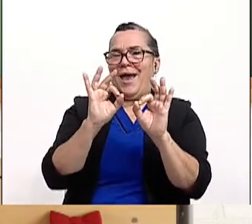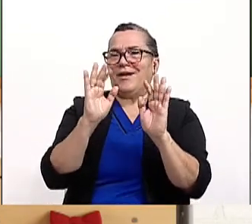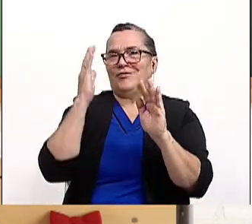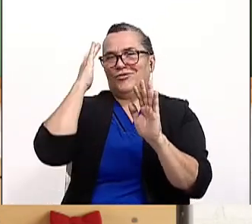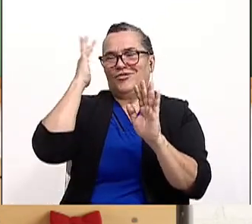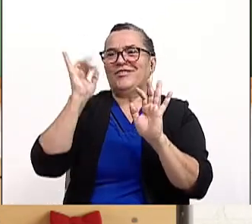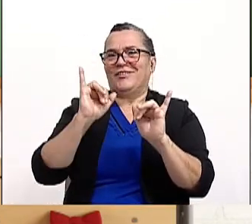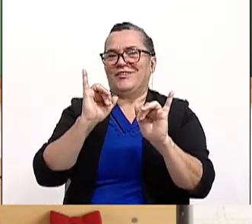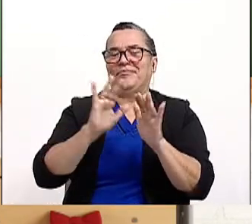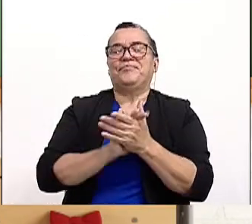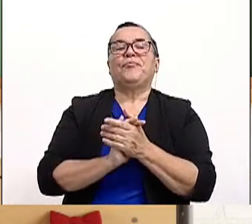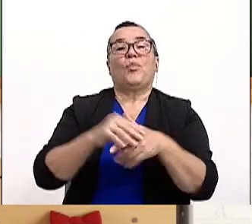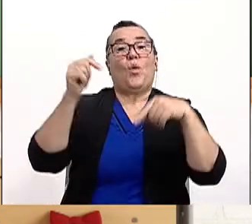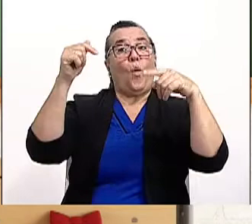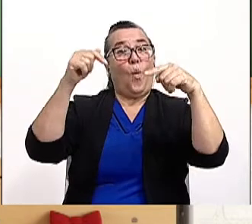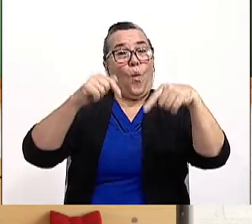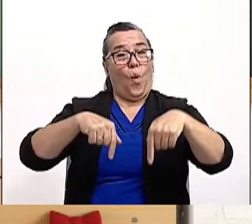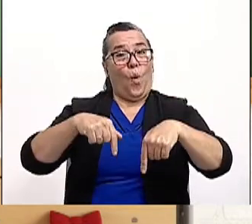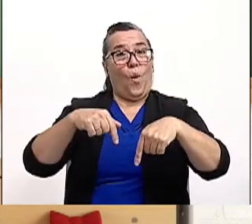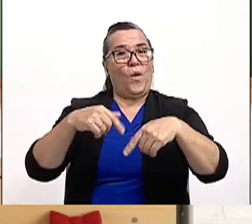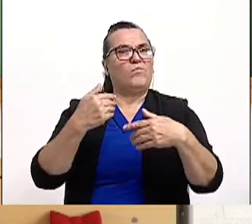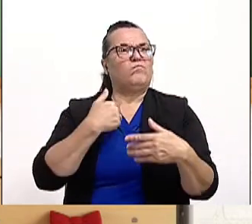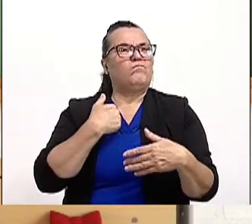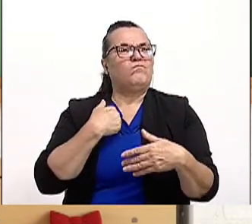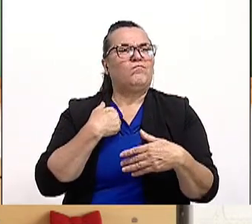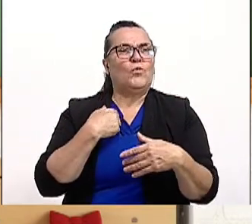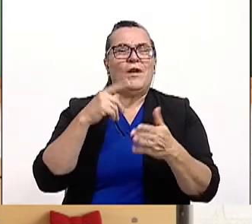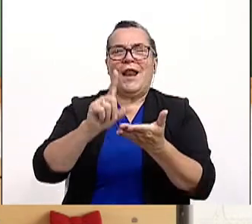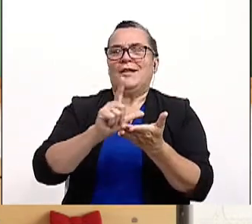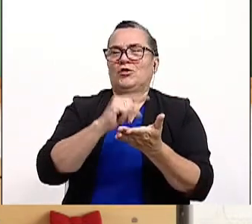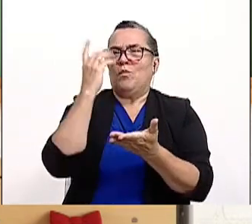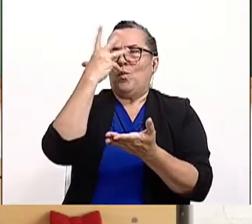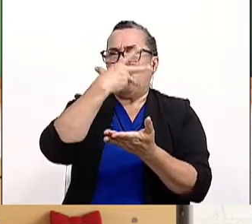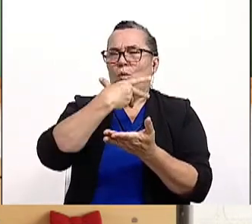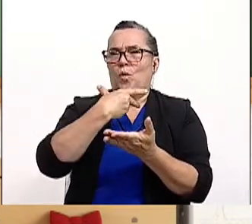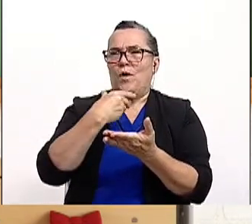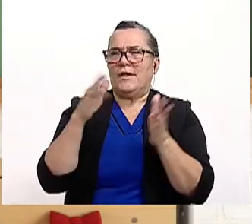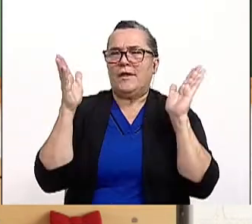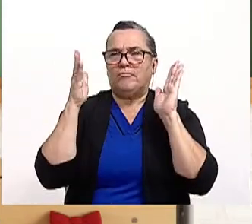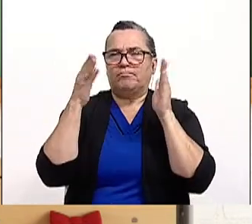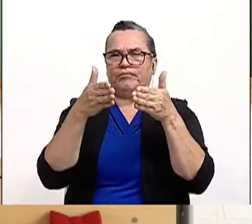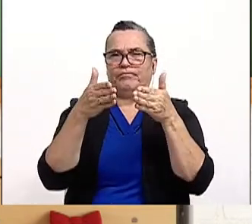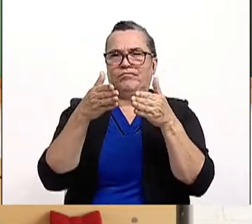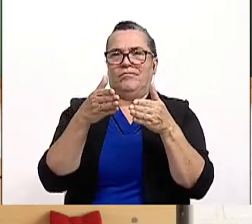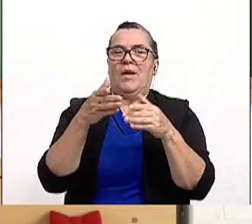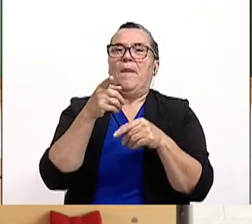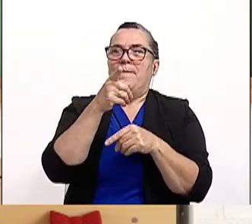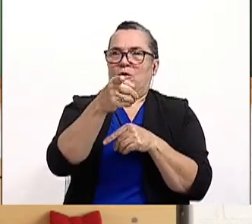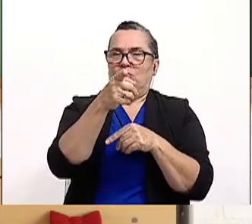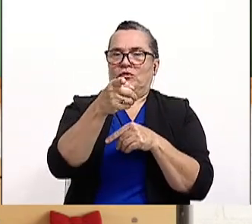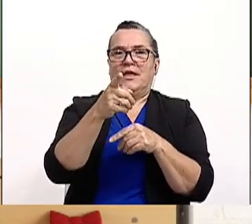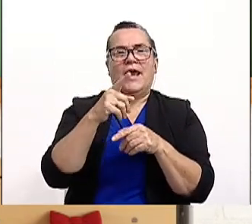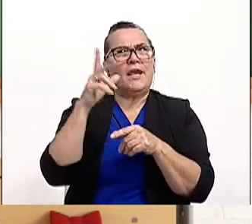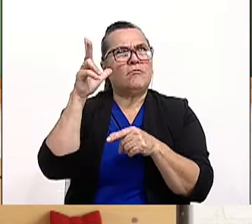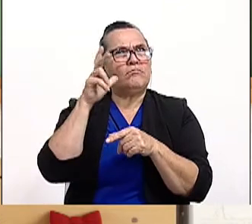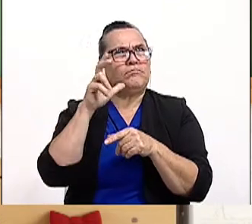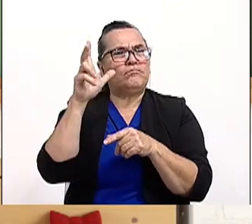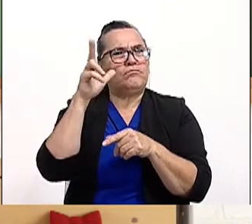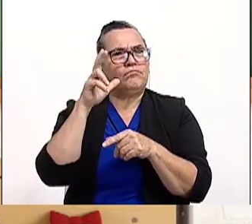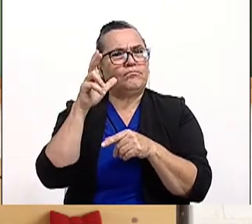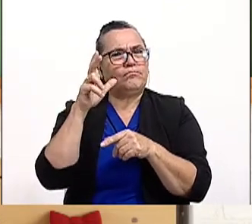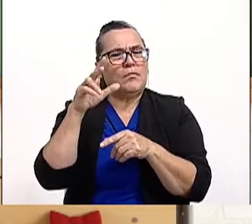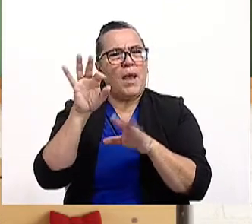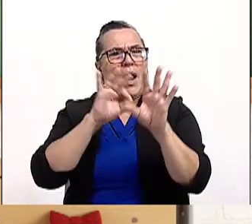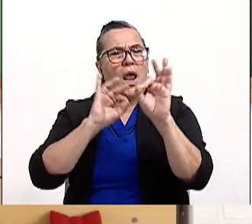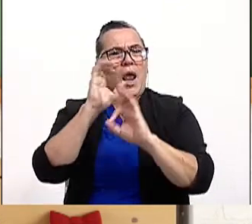it's okay. Today we're going to have a very nice lesson, specially prepared for you. We're going to listen to find